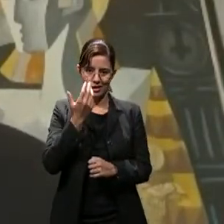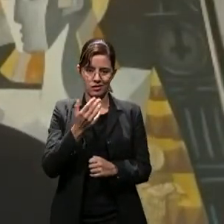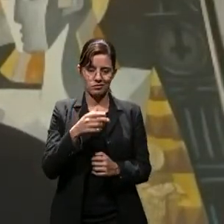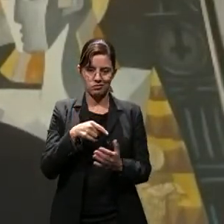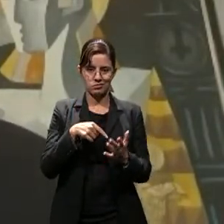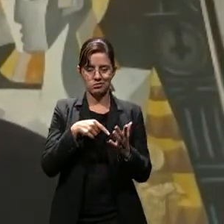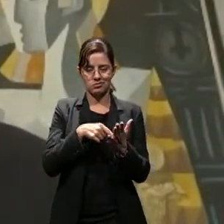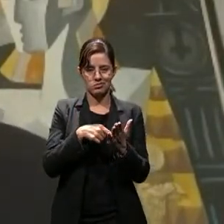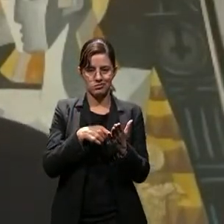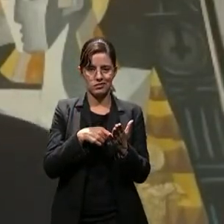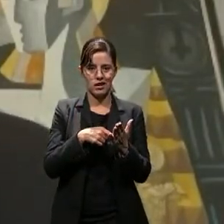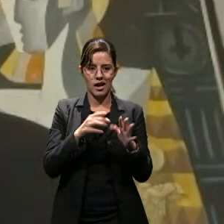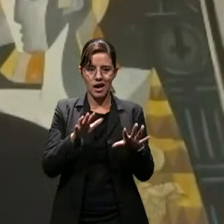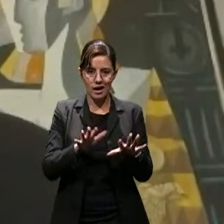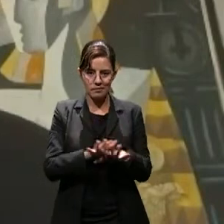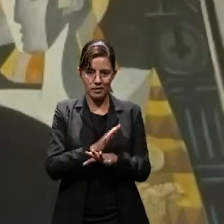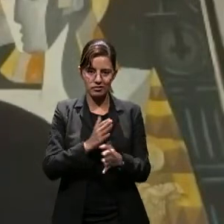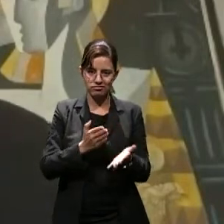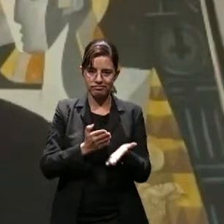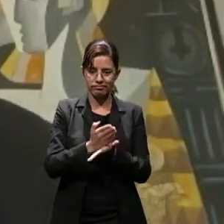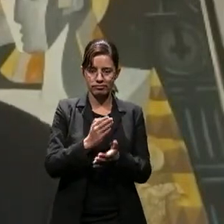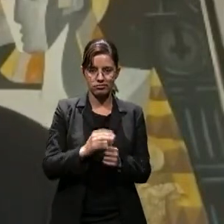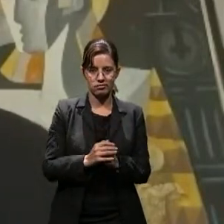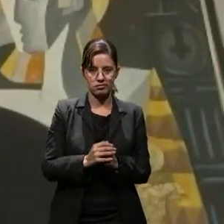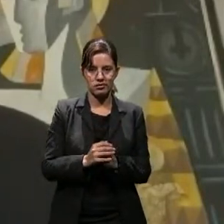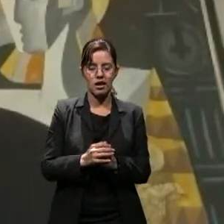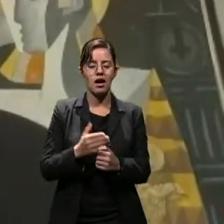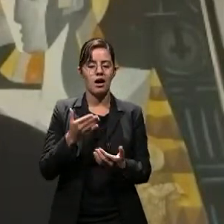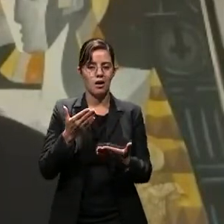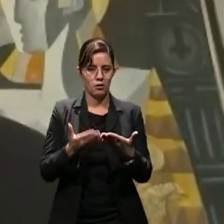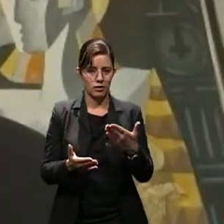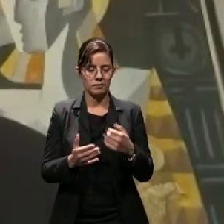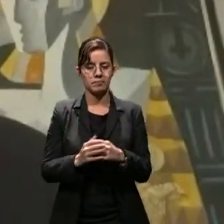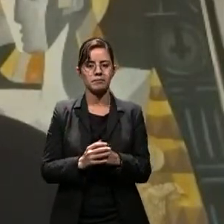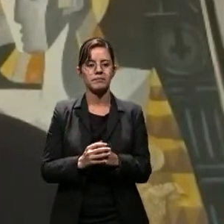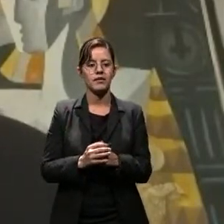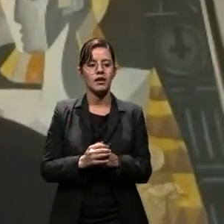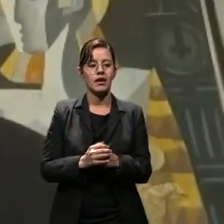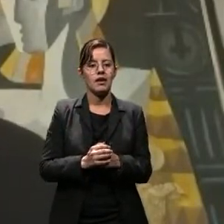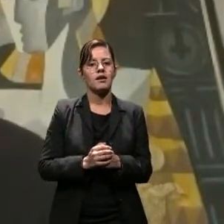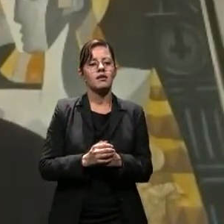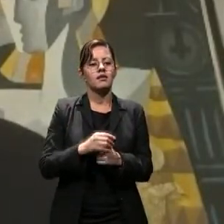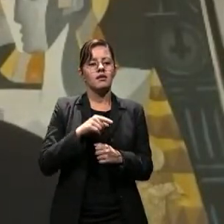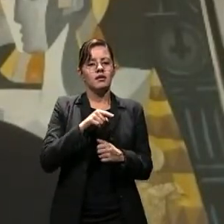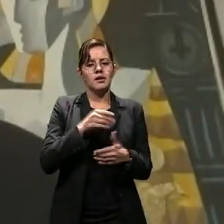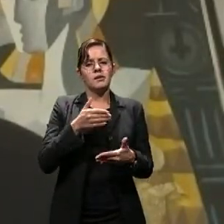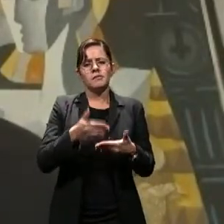In a greater or lesser extent, almost in all elections,